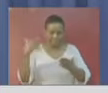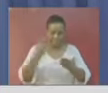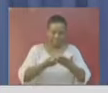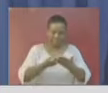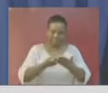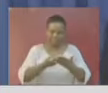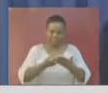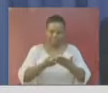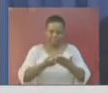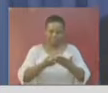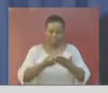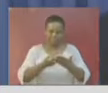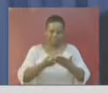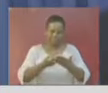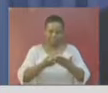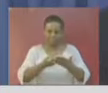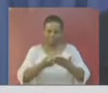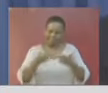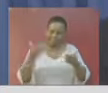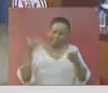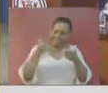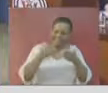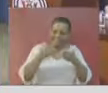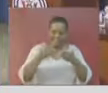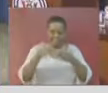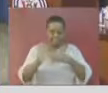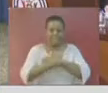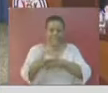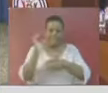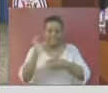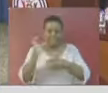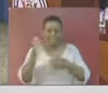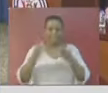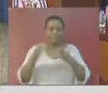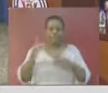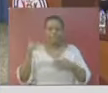Christmas in quarantine. Thank you. Thank you, Minister.